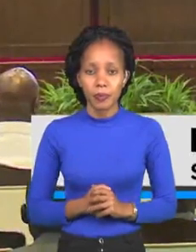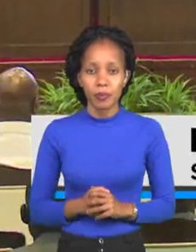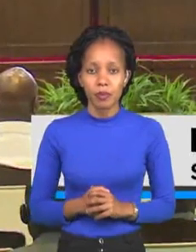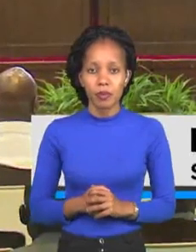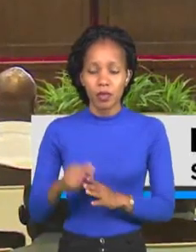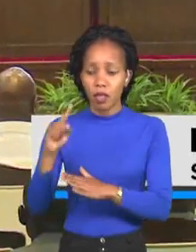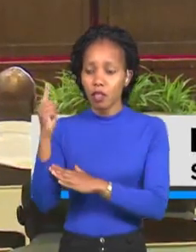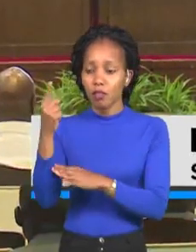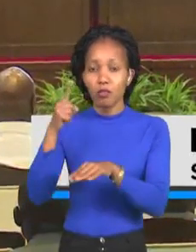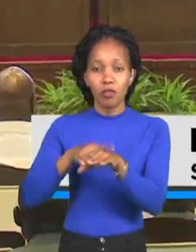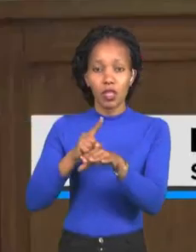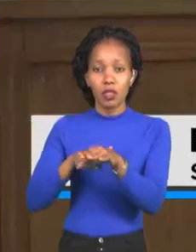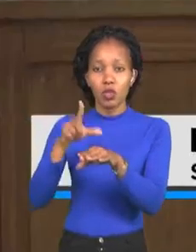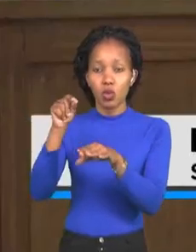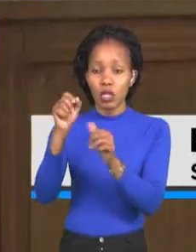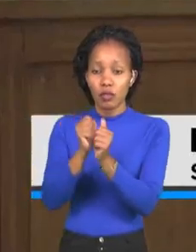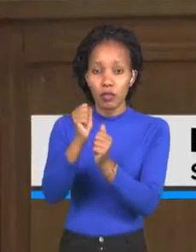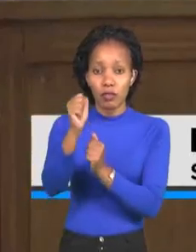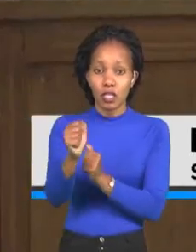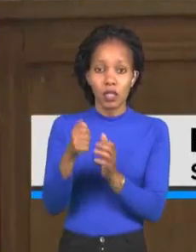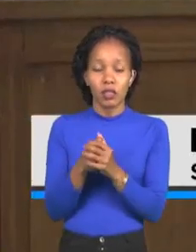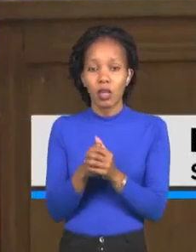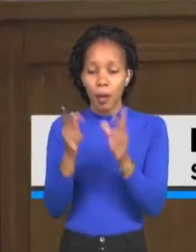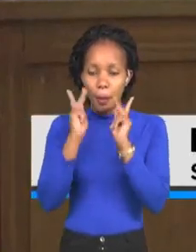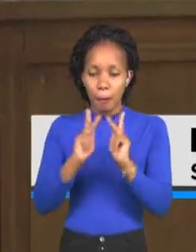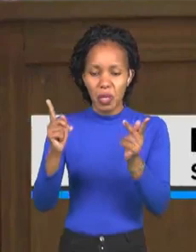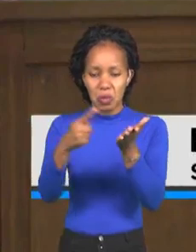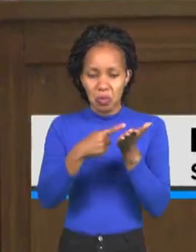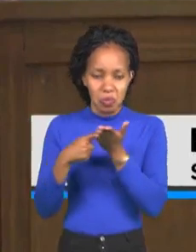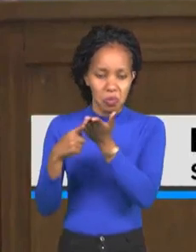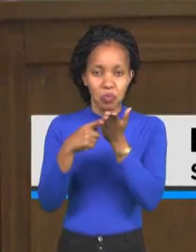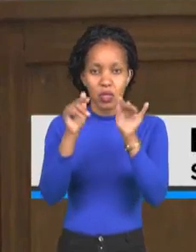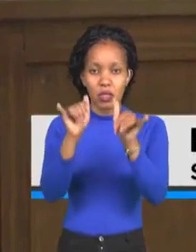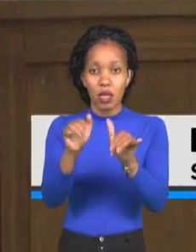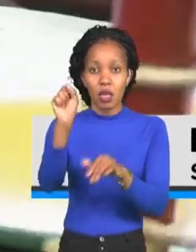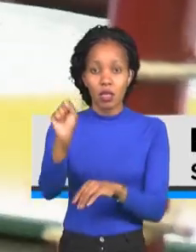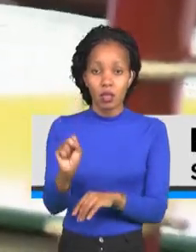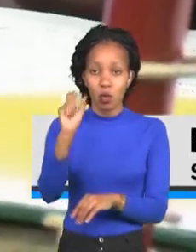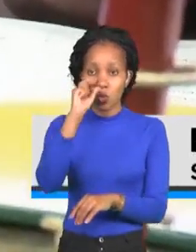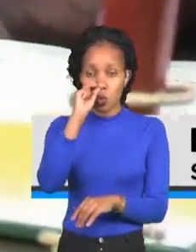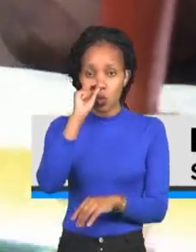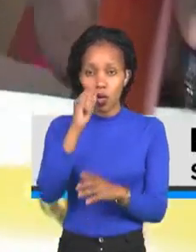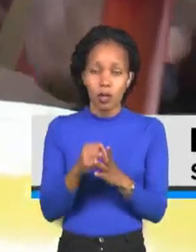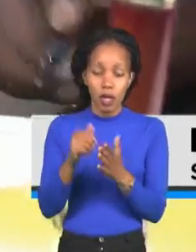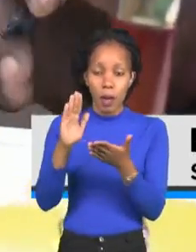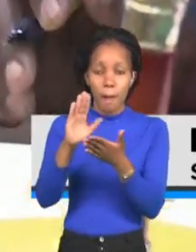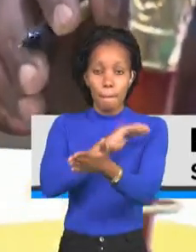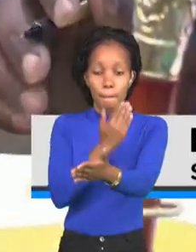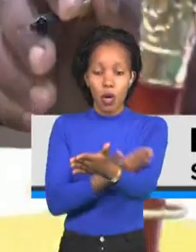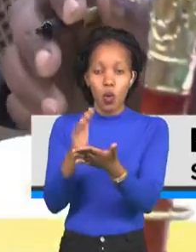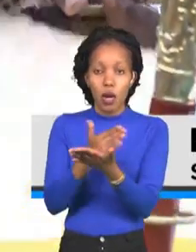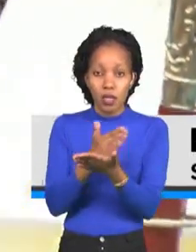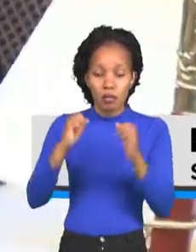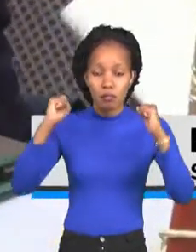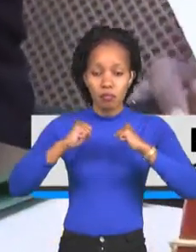It's the first time since 2015 that a peace deal has lasted in South Sudan. The power-sharing deal will be